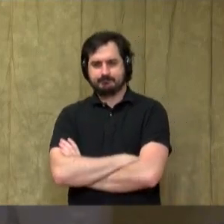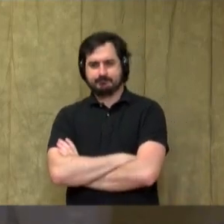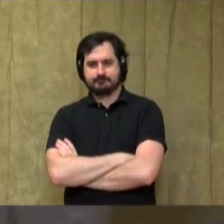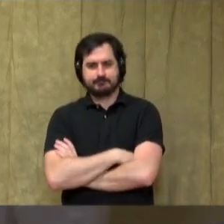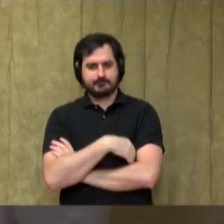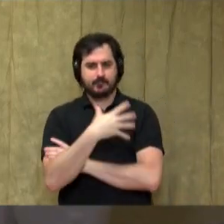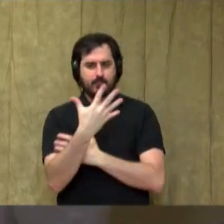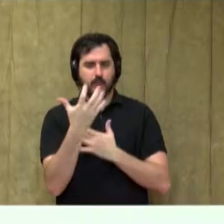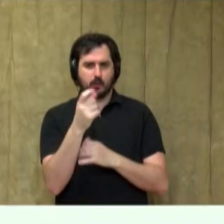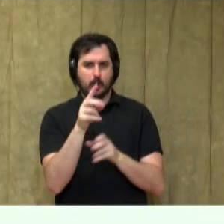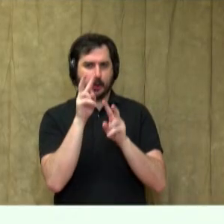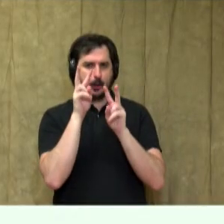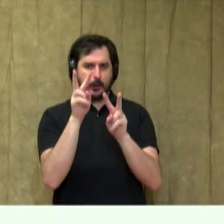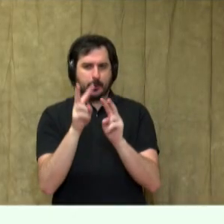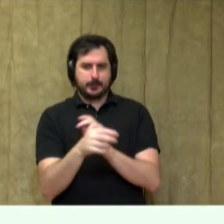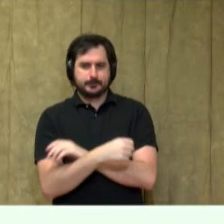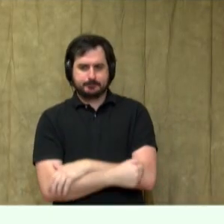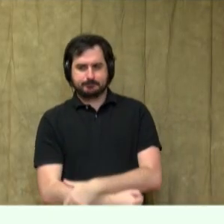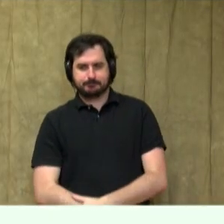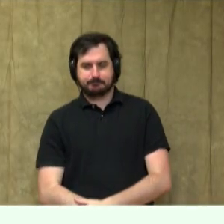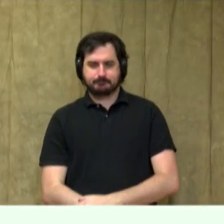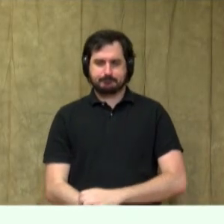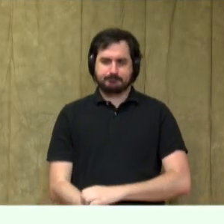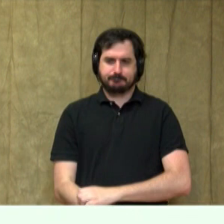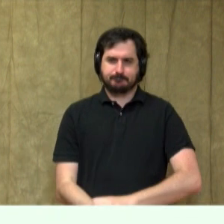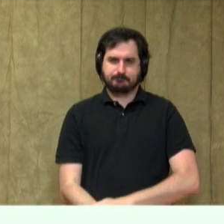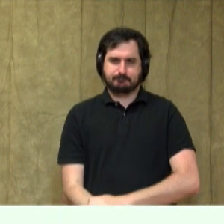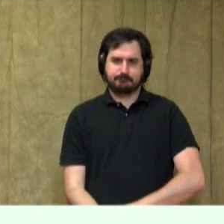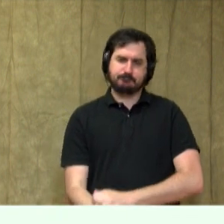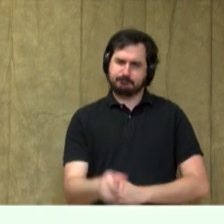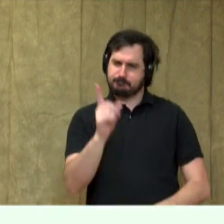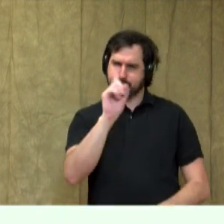I want you to look. Where is C?